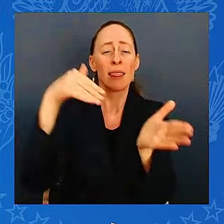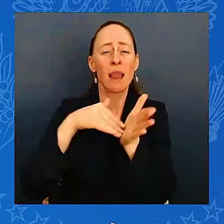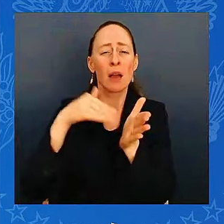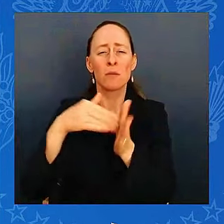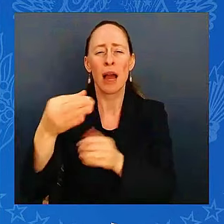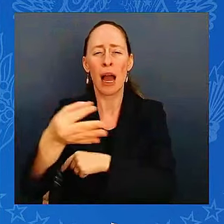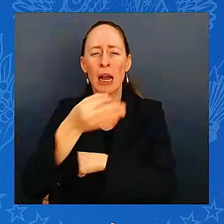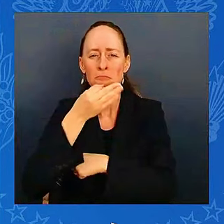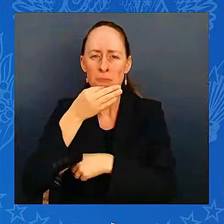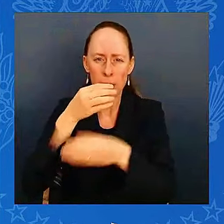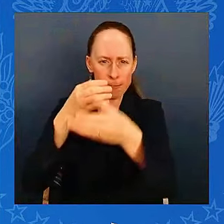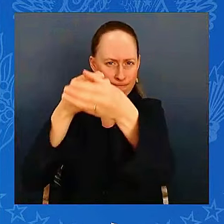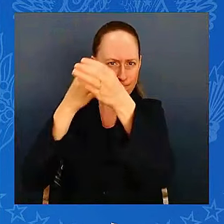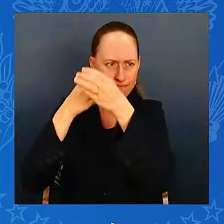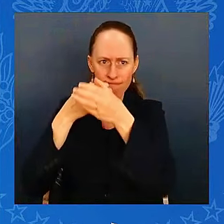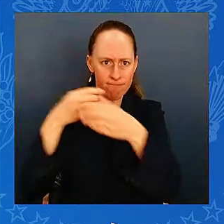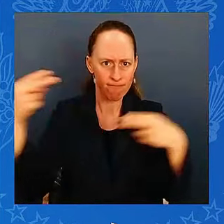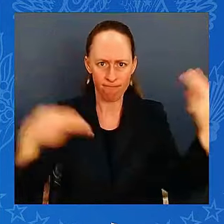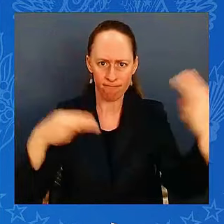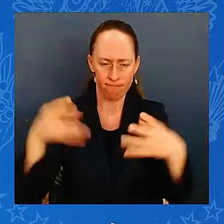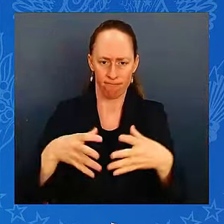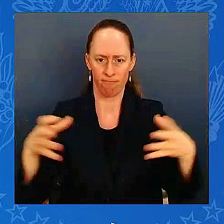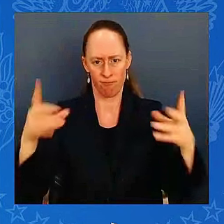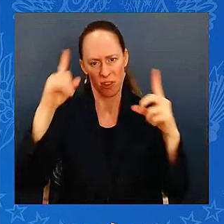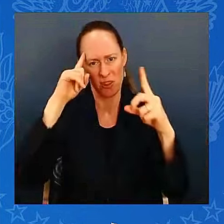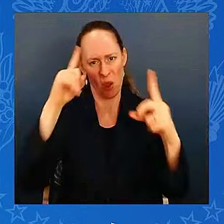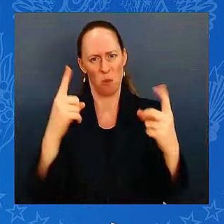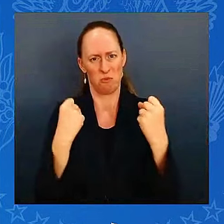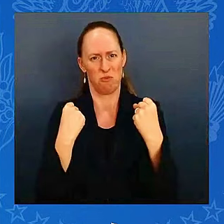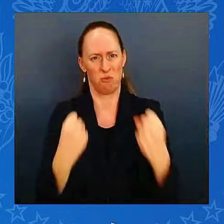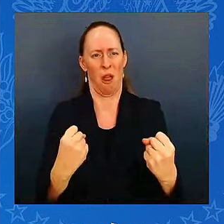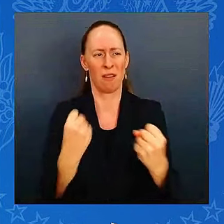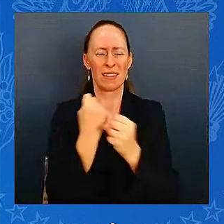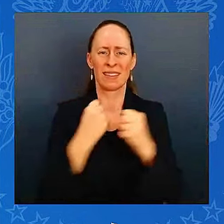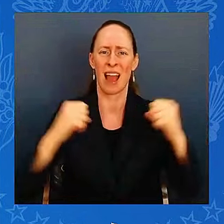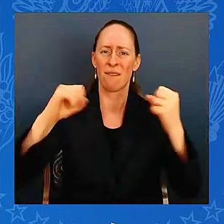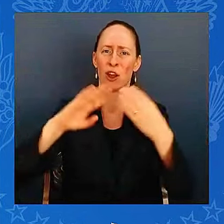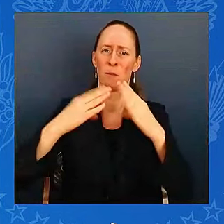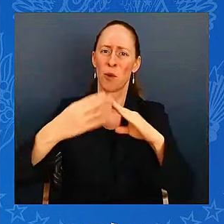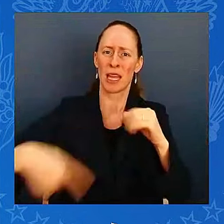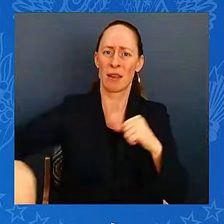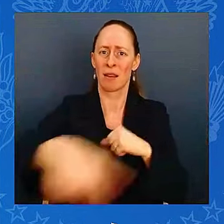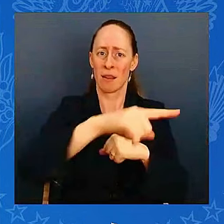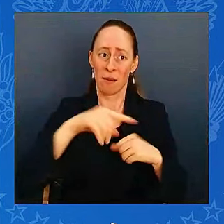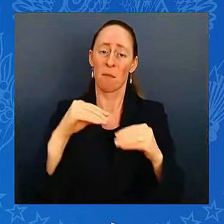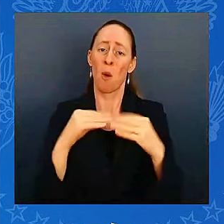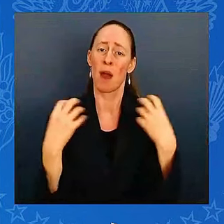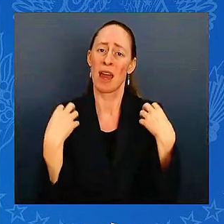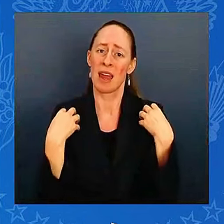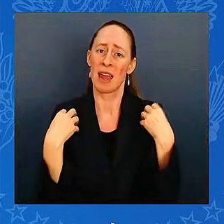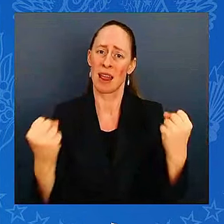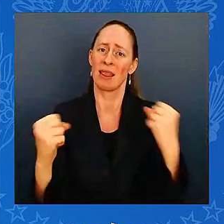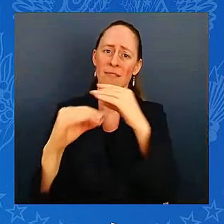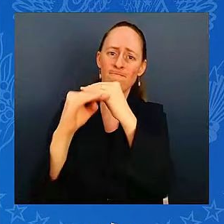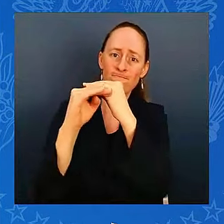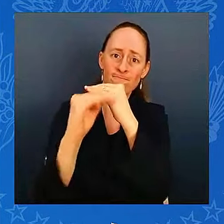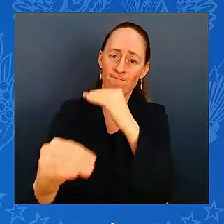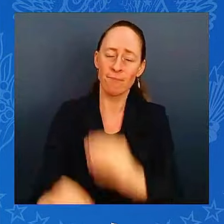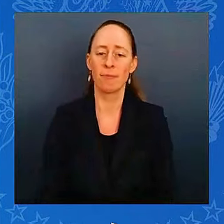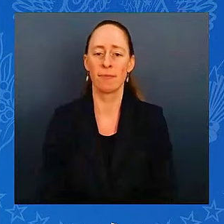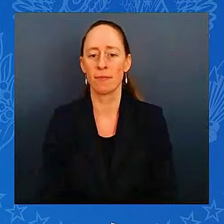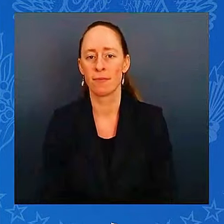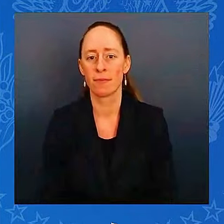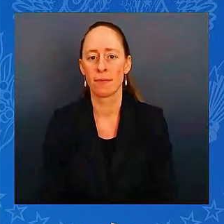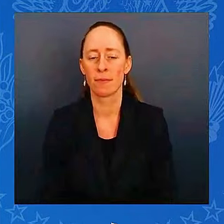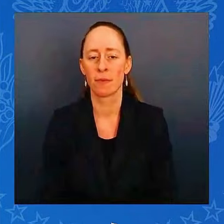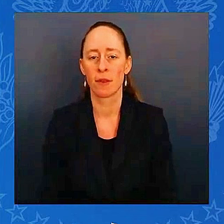safer, to make our people healthier. We created an international network for legislators so that they can share best practices and create laws